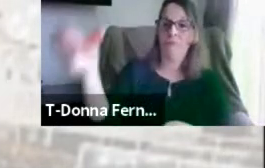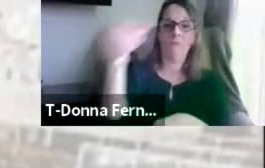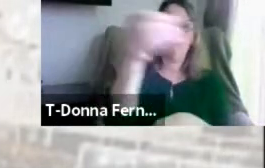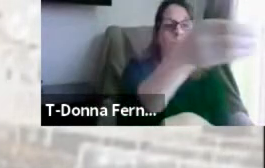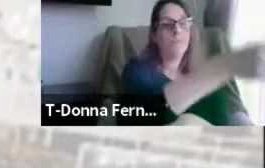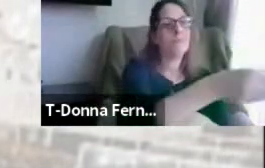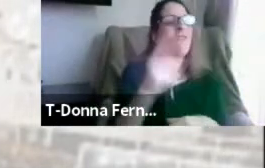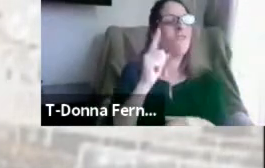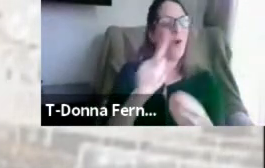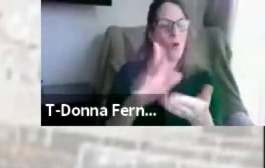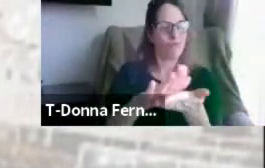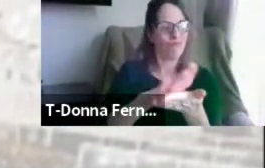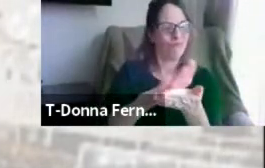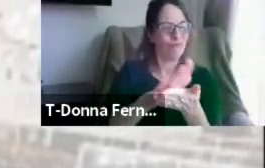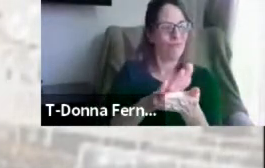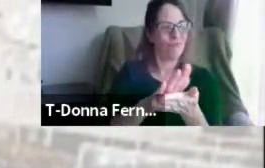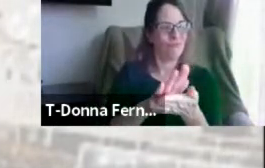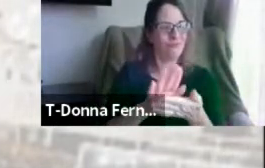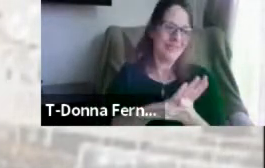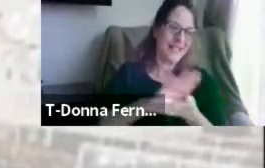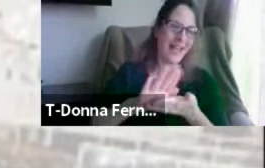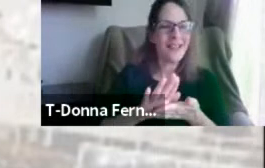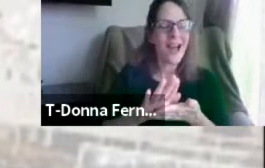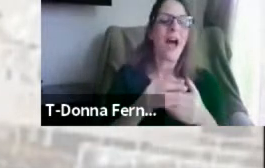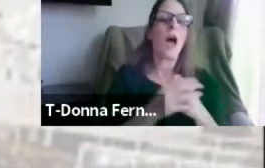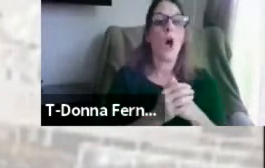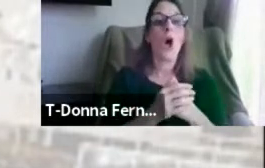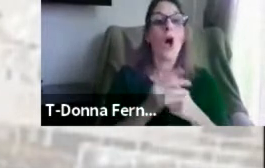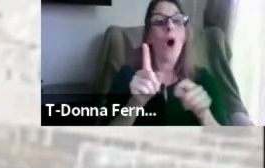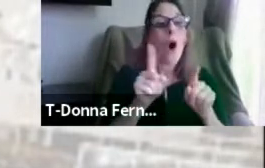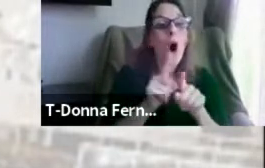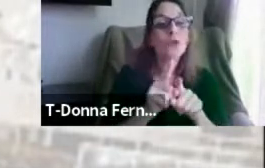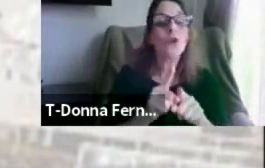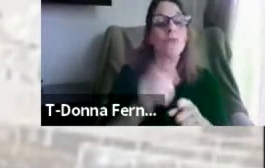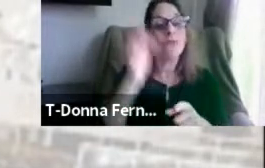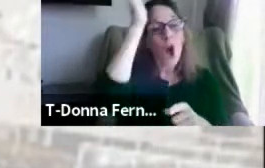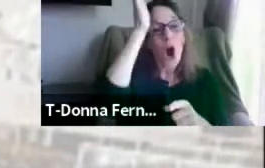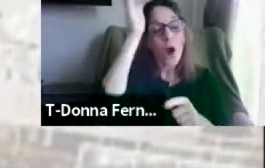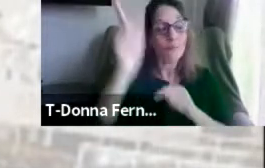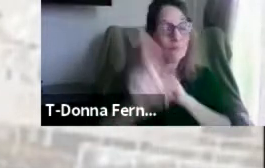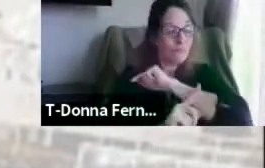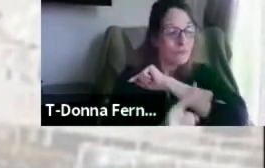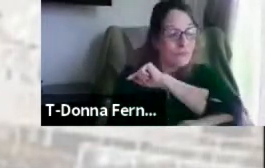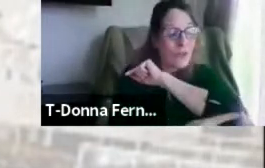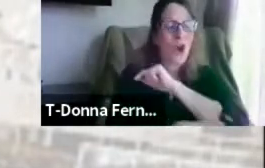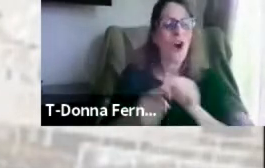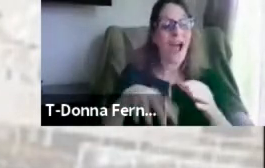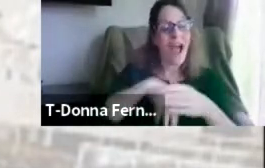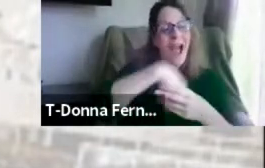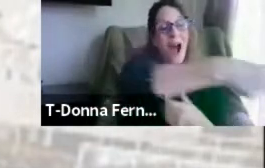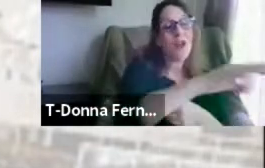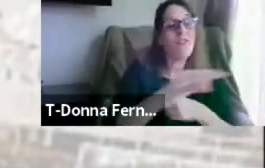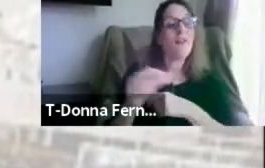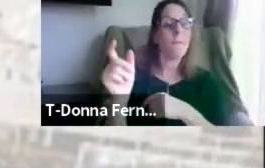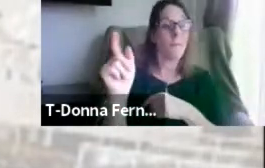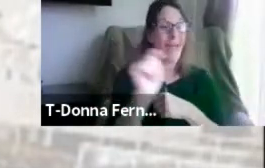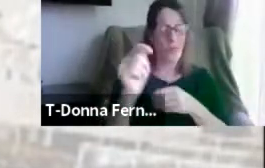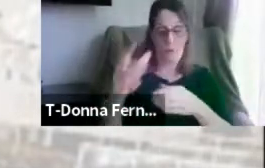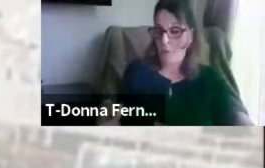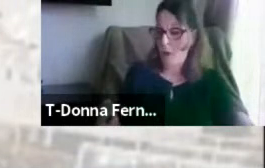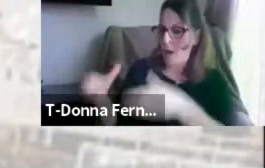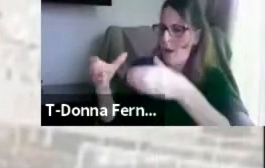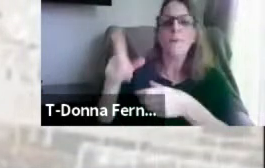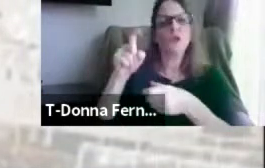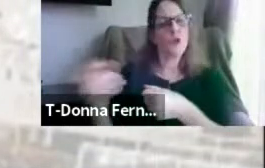restaurant. Waste receptacles coming out of bathrooms or anywhere where people might be washing their hands should be covered.